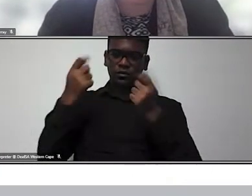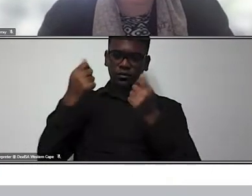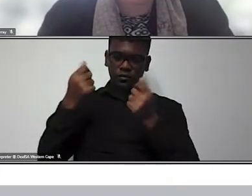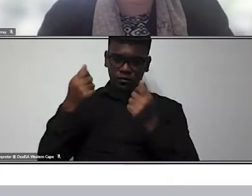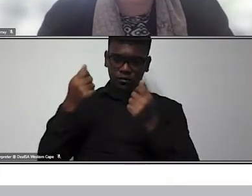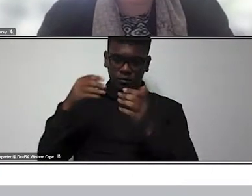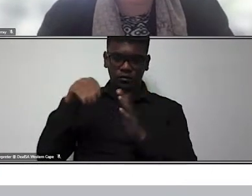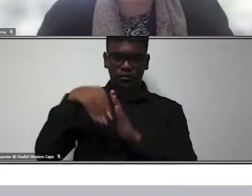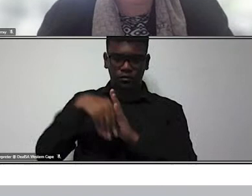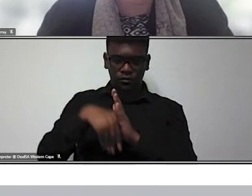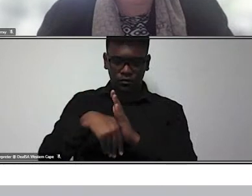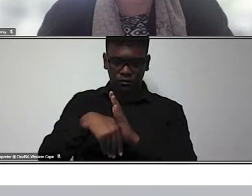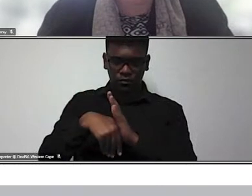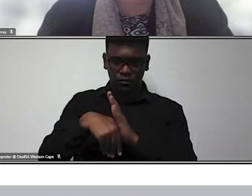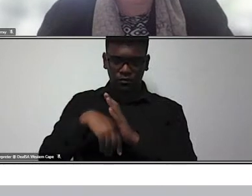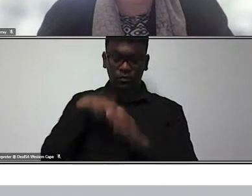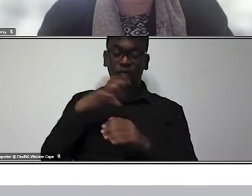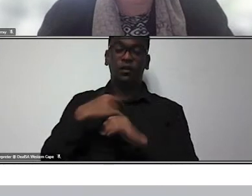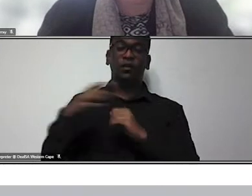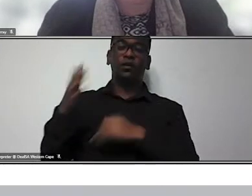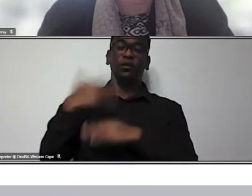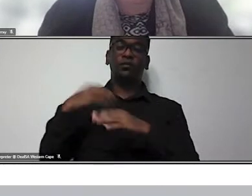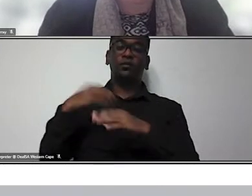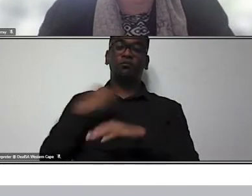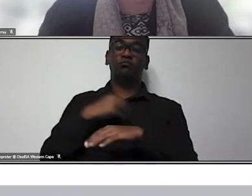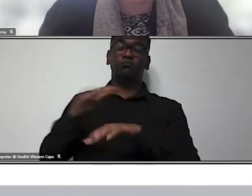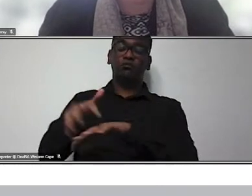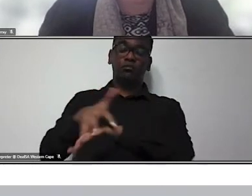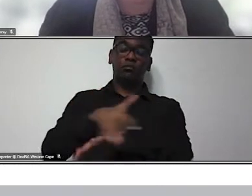think particularly when it comes to agricultural products, you know,